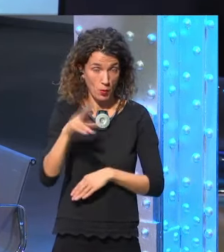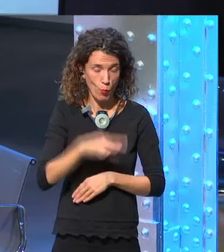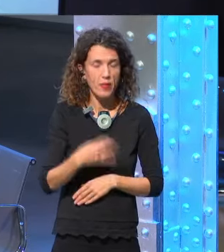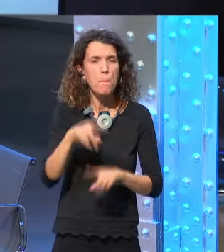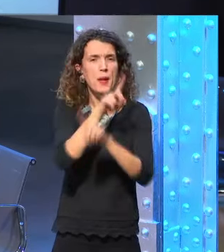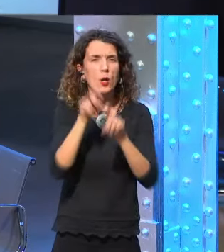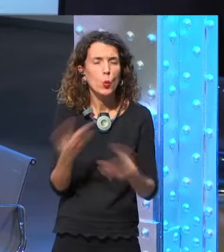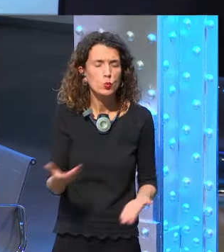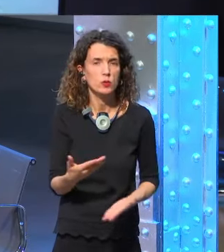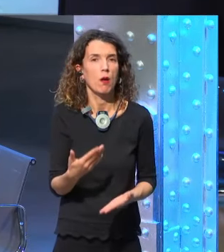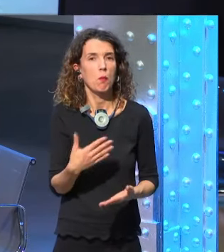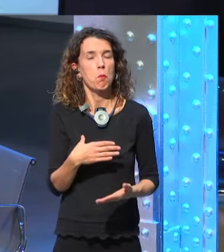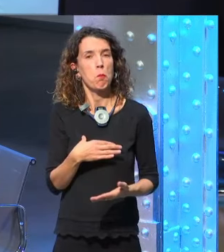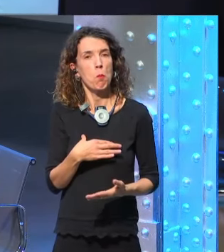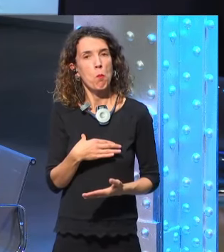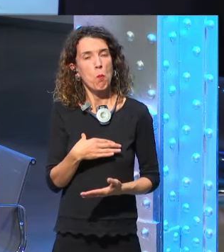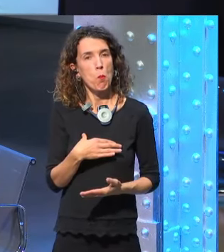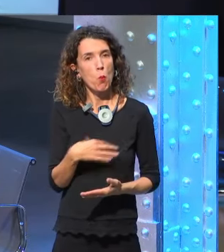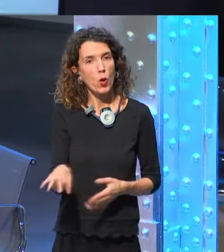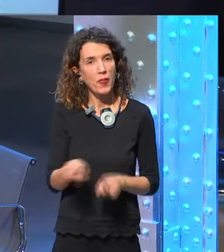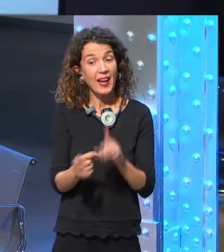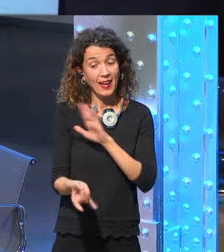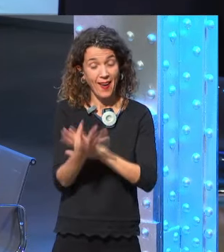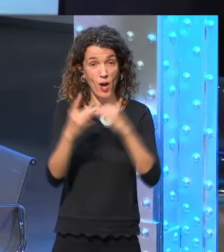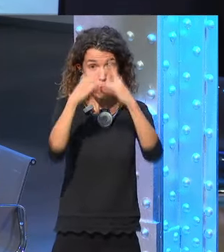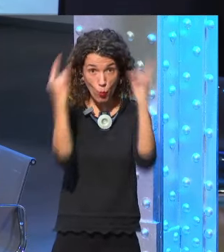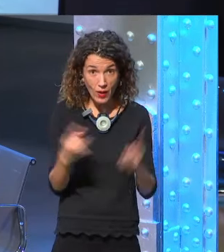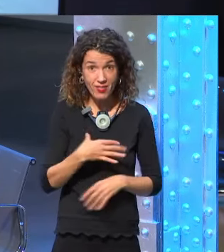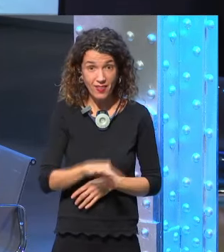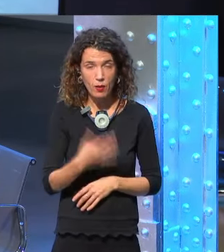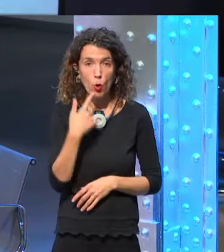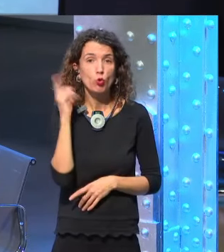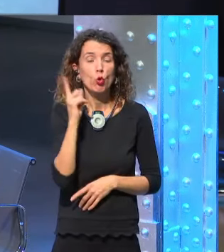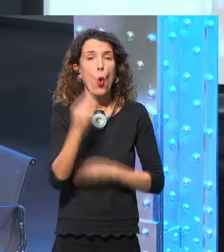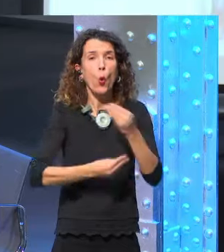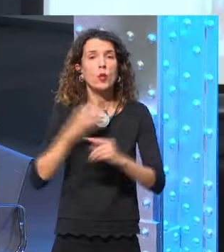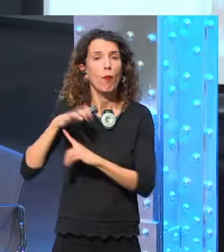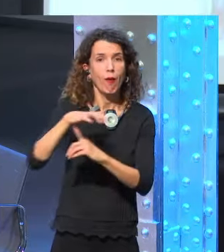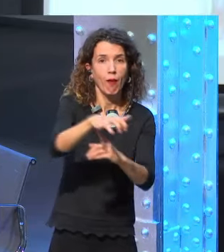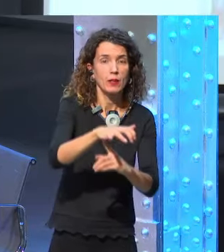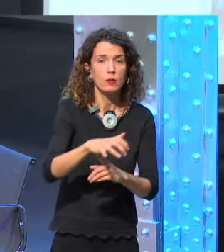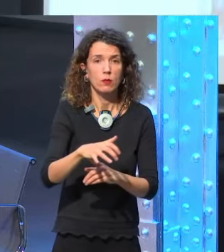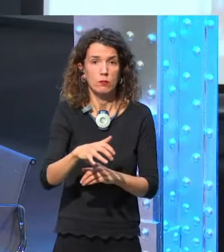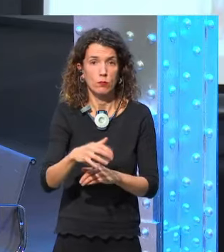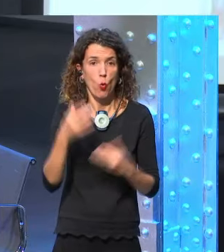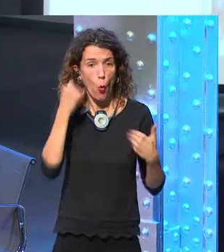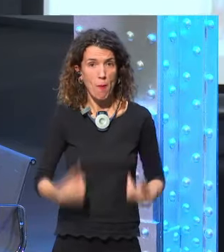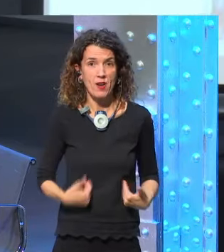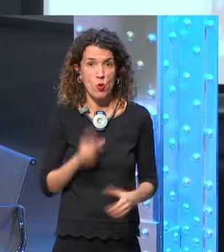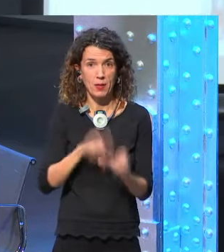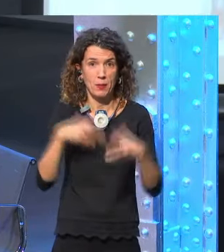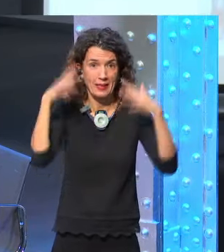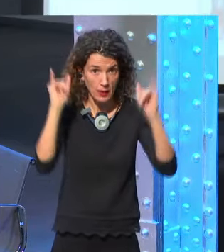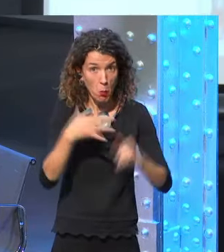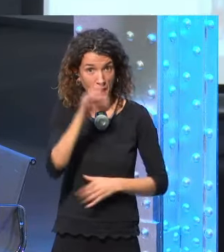with quadcopters, so no human intervention and also no real knot which is tied somewhere. It's really